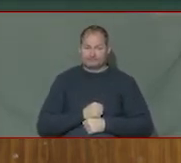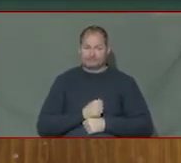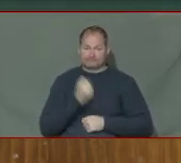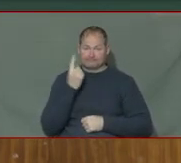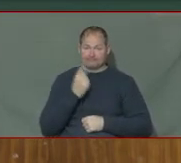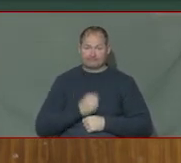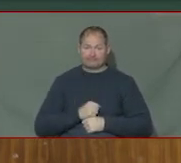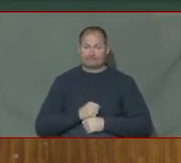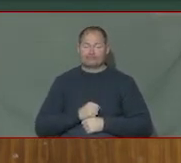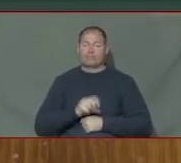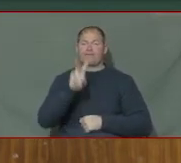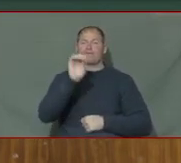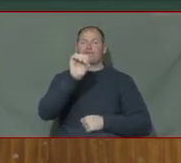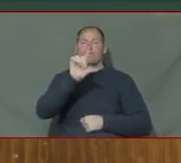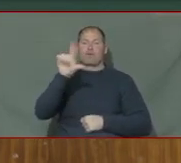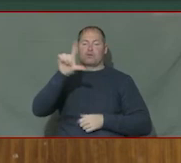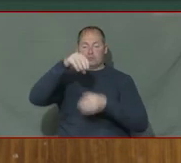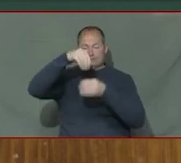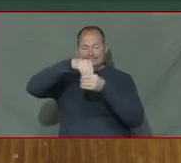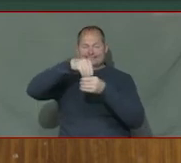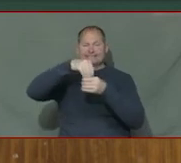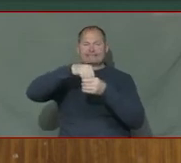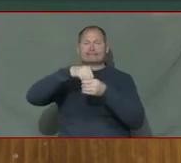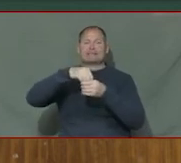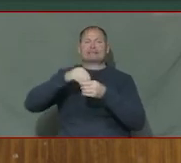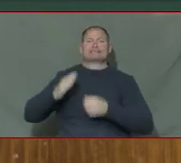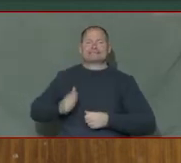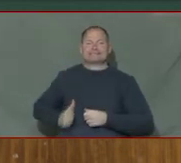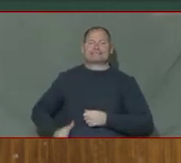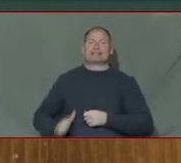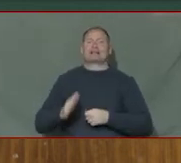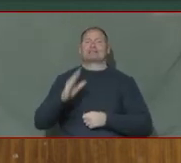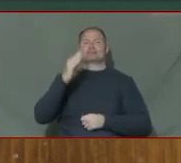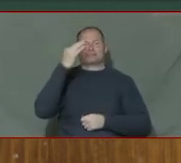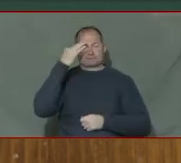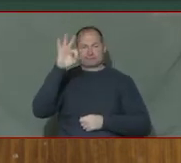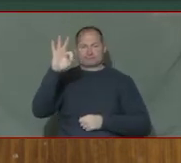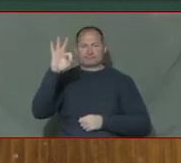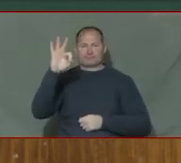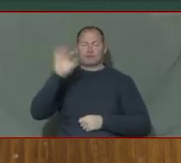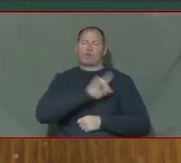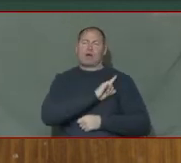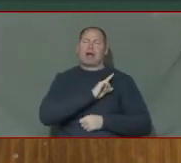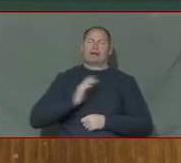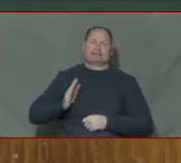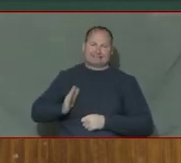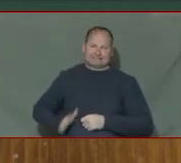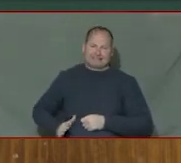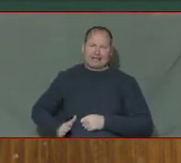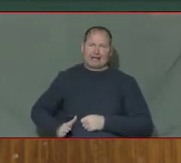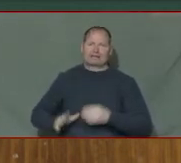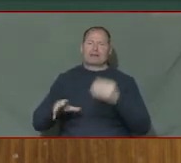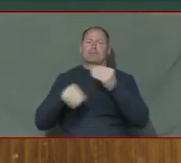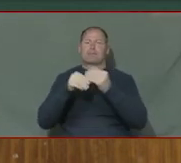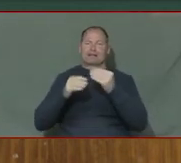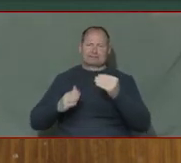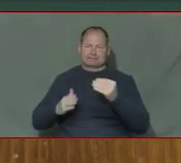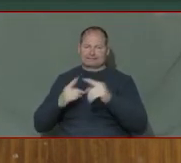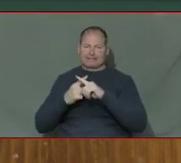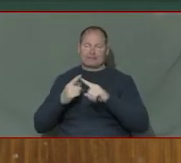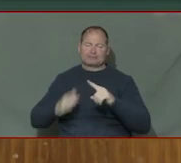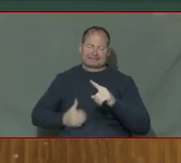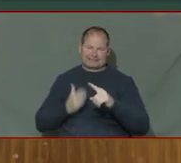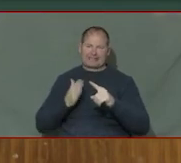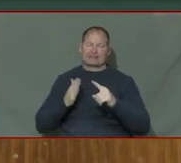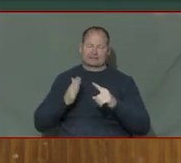The volume is the area of the base. The area of a square is side squared, and the perpendicular height